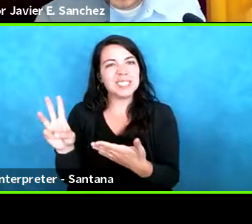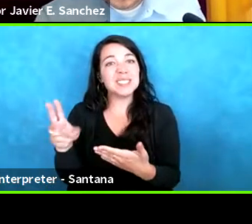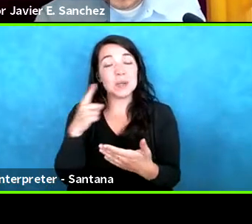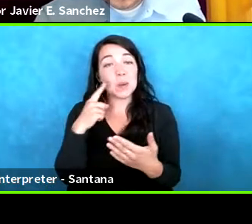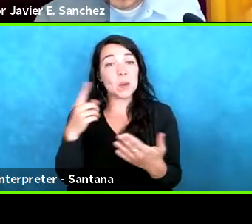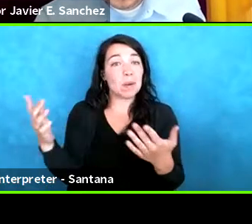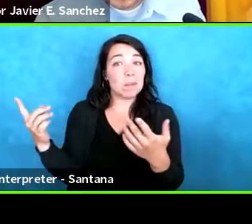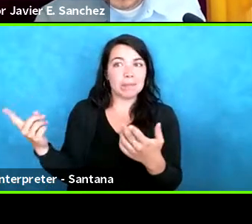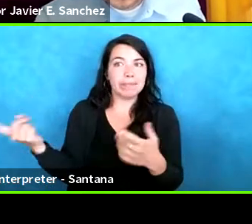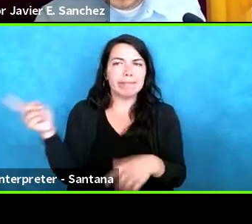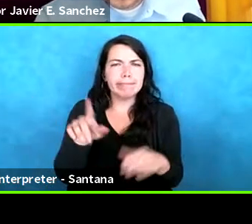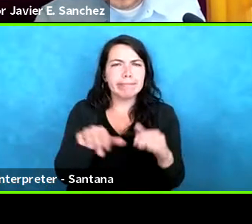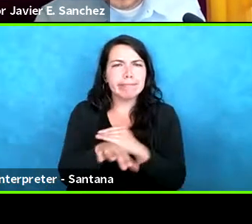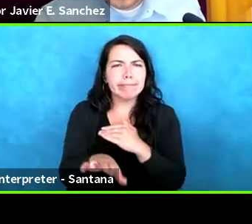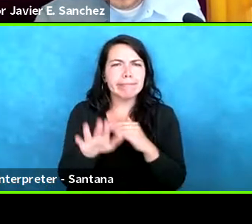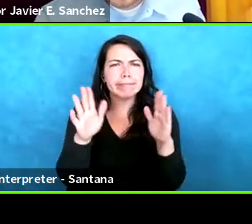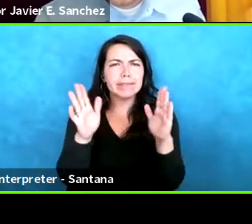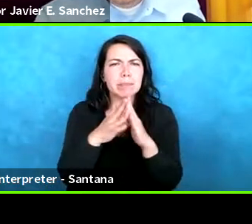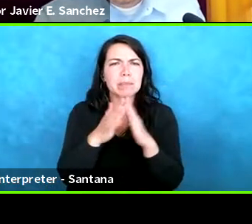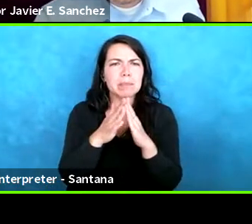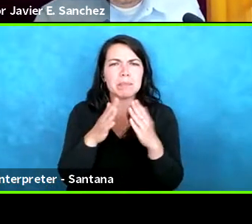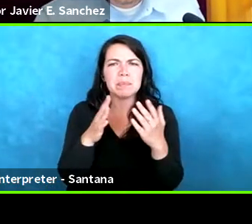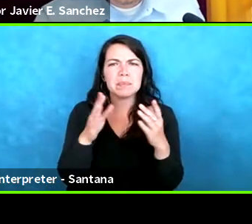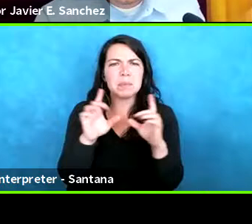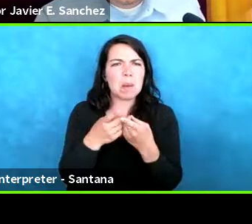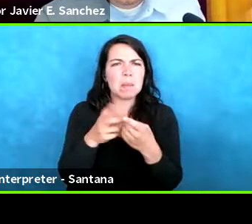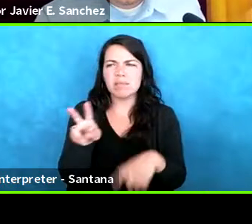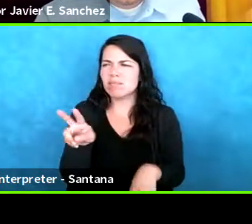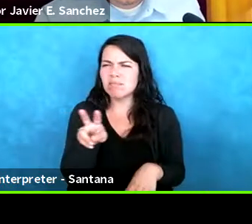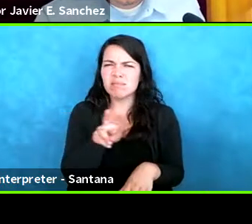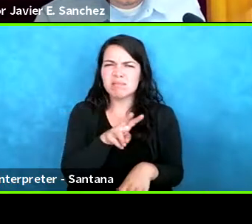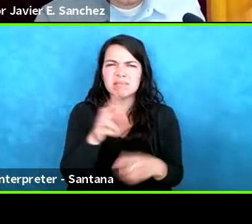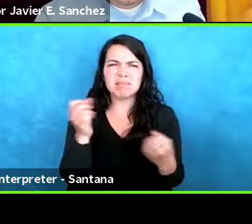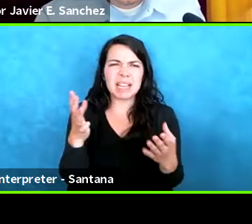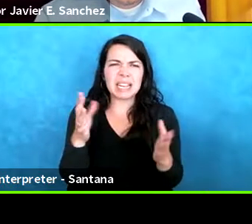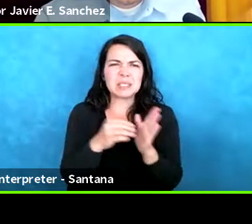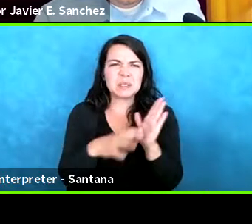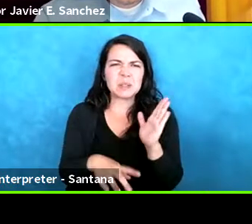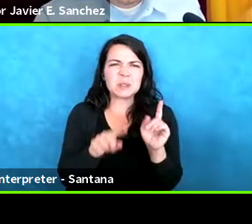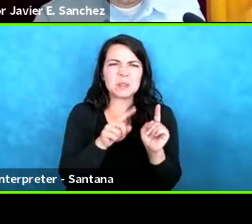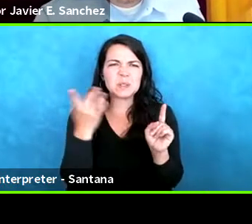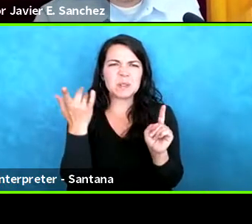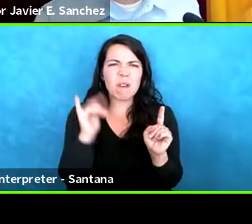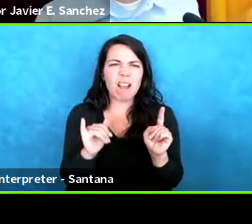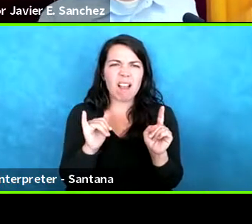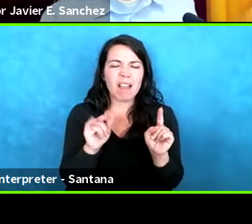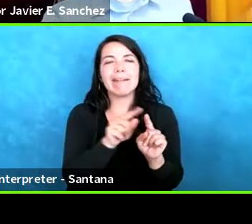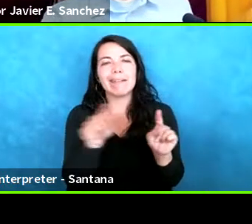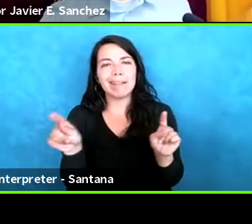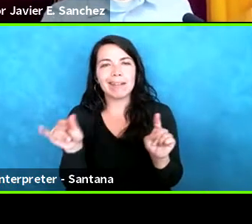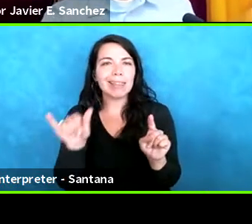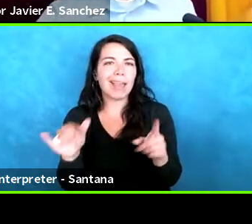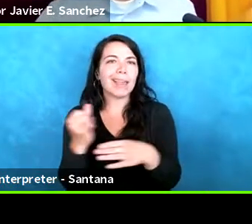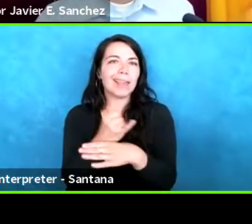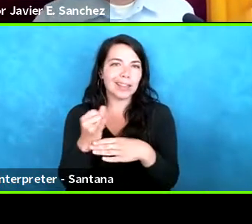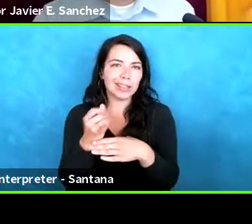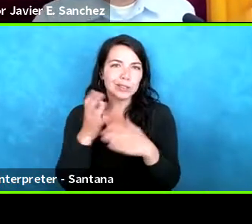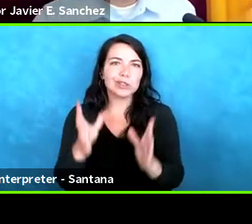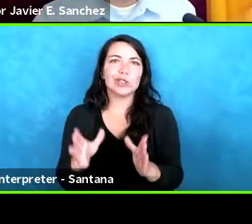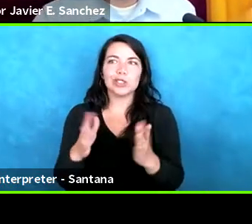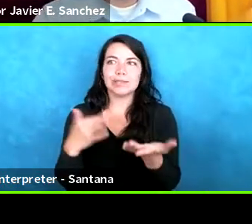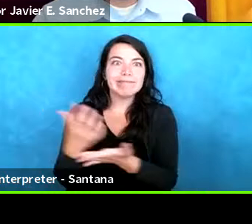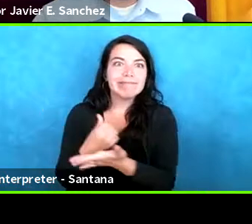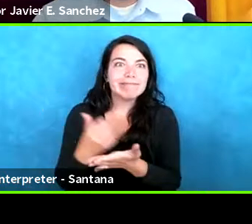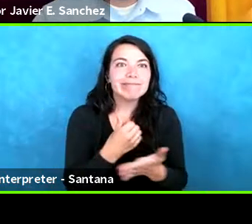the department, that's who they are. They're motivated, they're here to learn, and they're taking advantage of a great opportunity with New